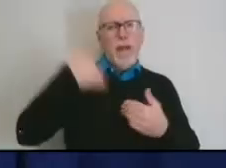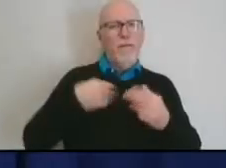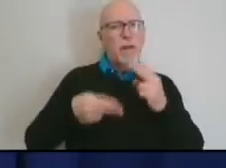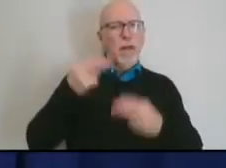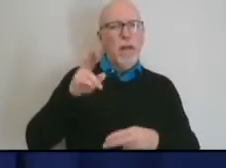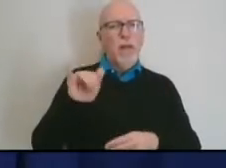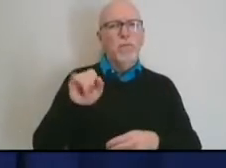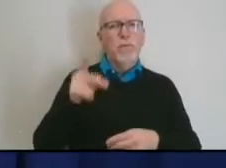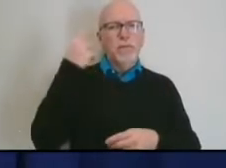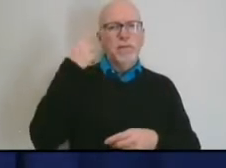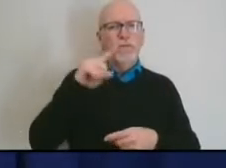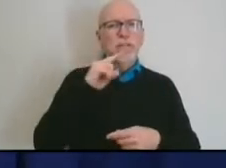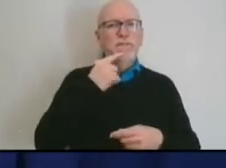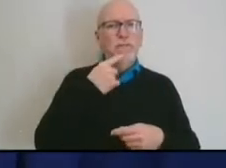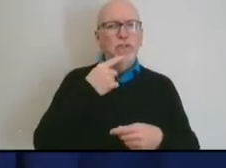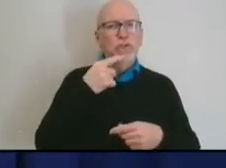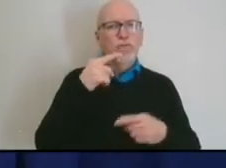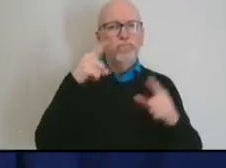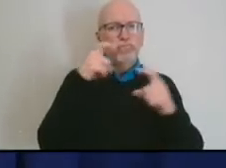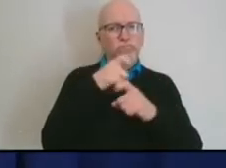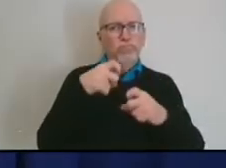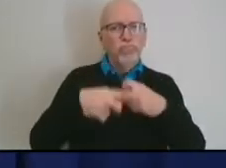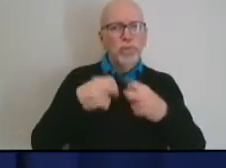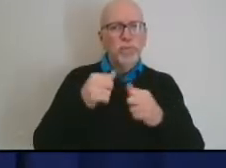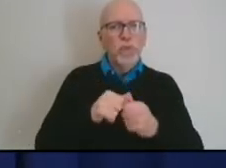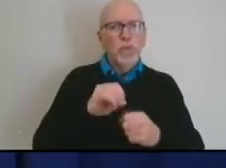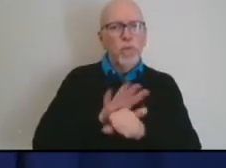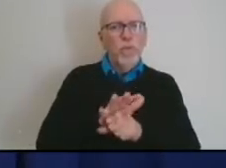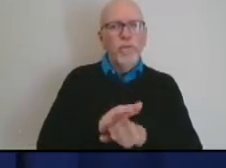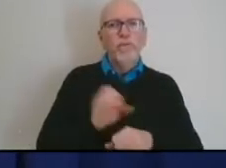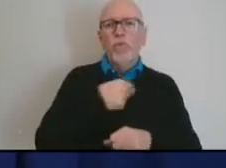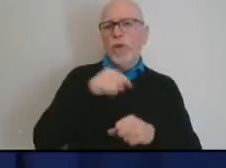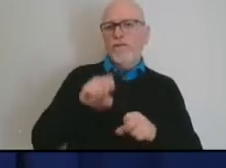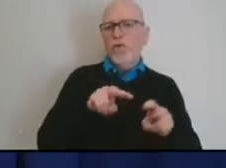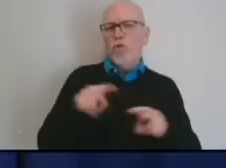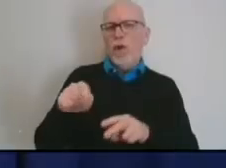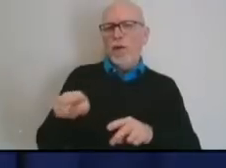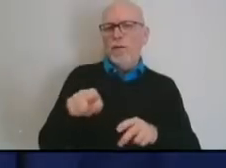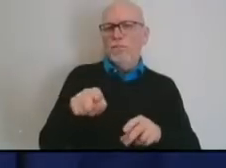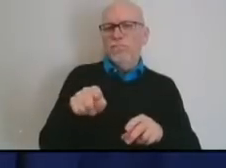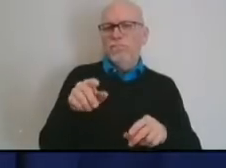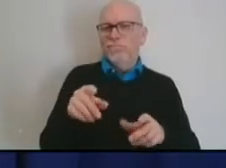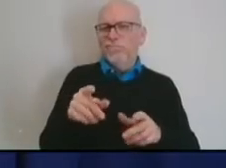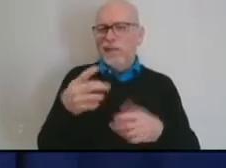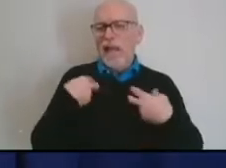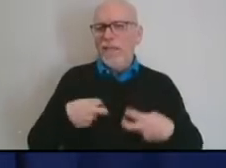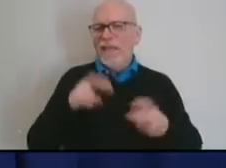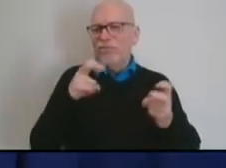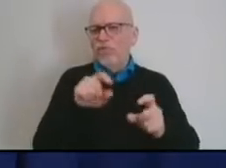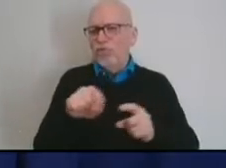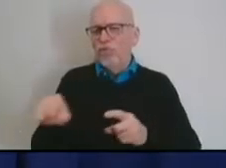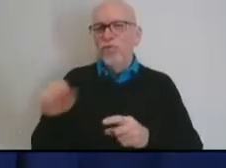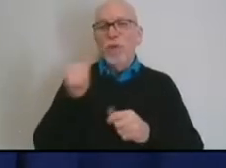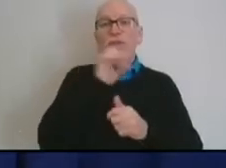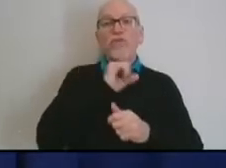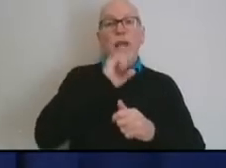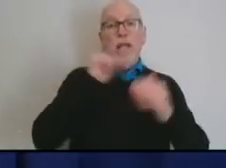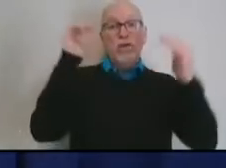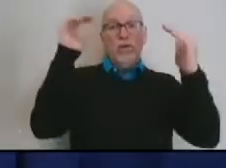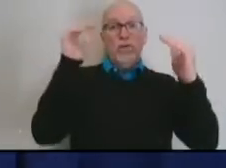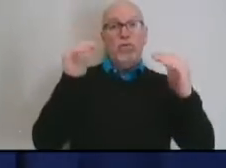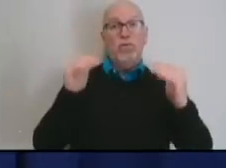these severe complications. And so we start to look at those comorbidities, and as we continue down with age group, we will be adding